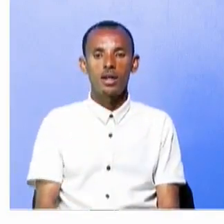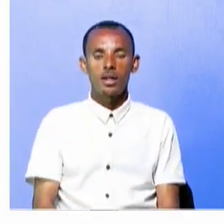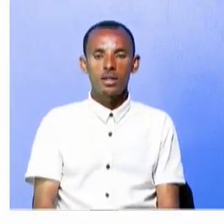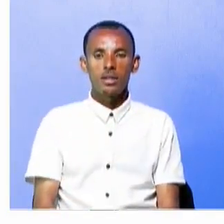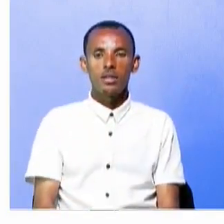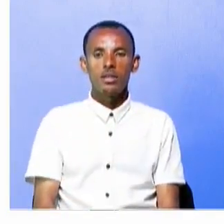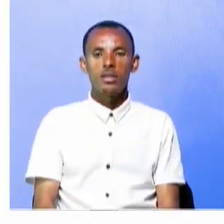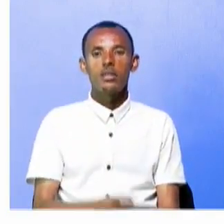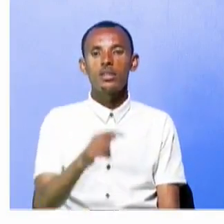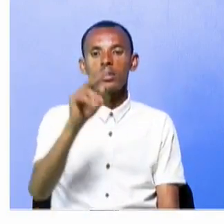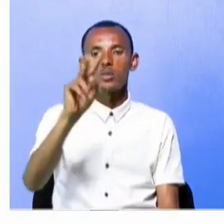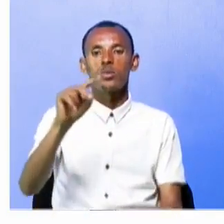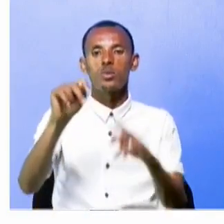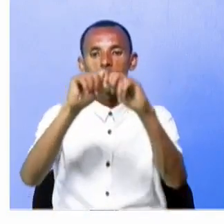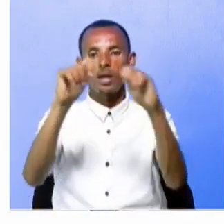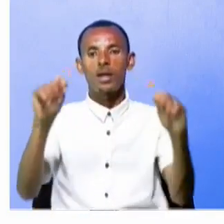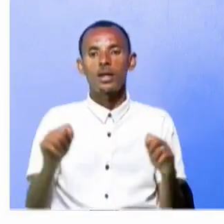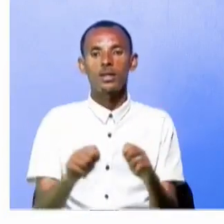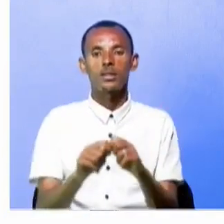triangles are